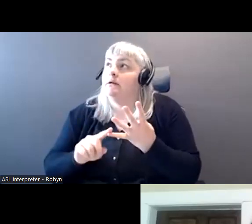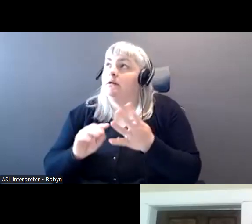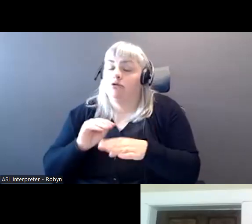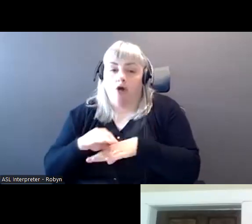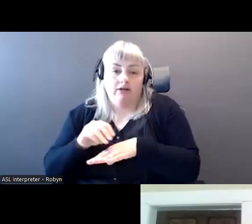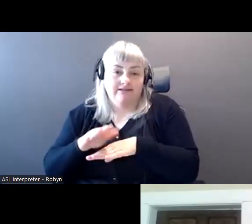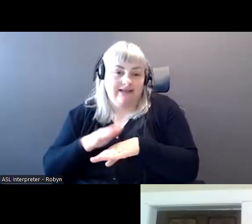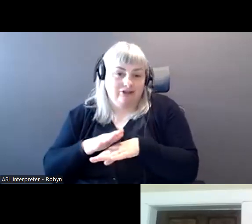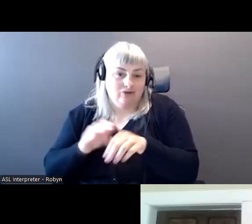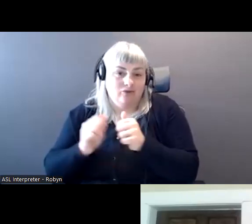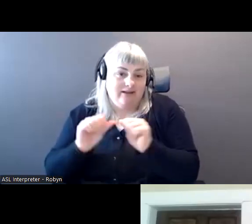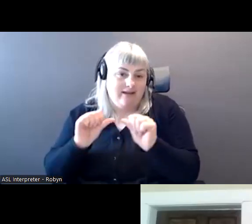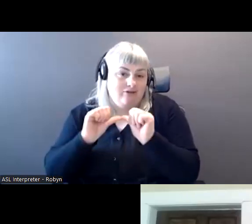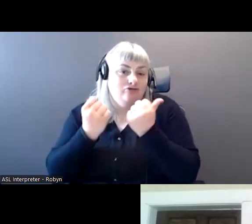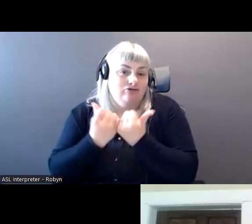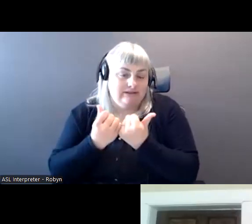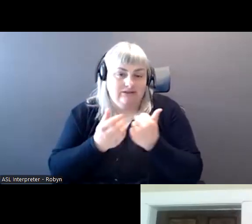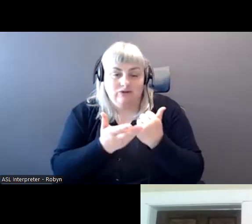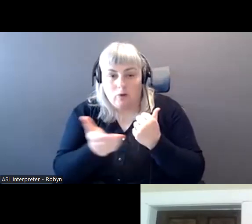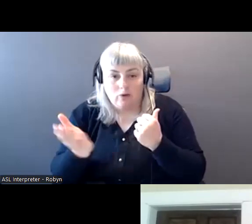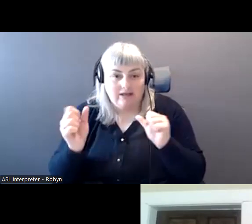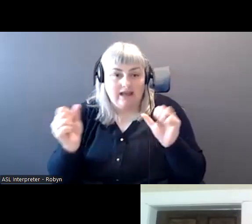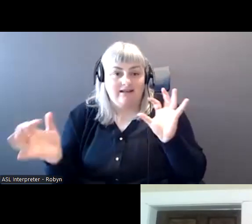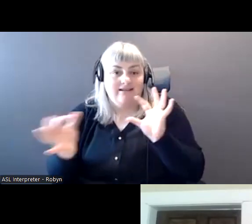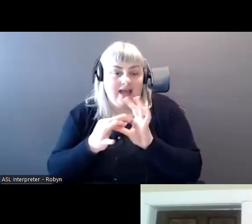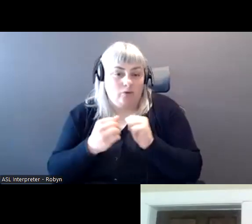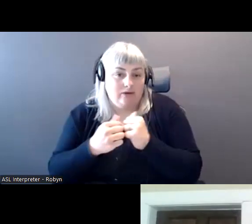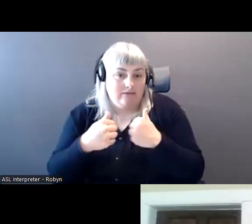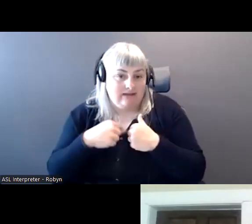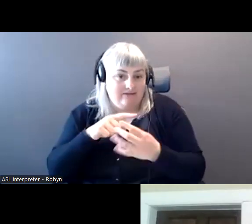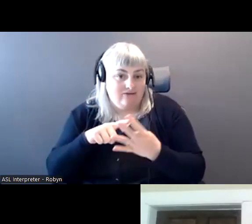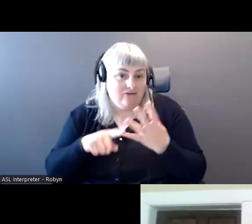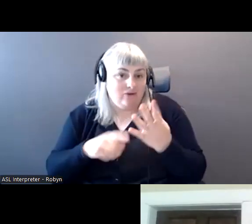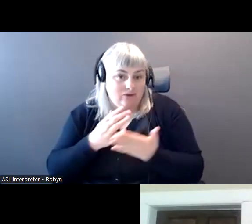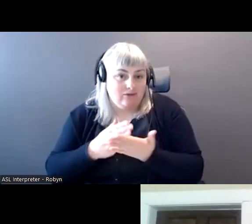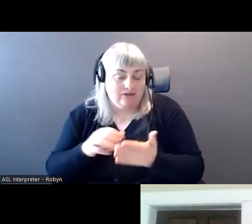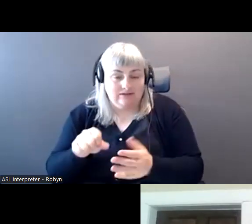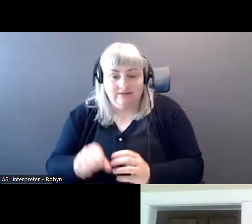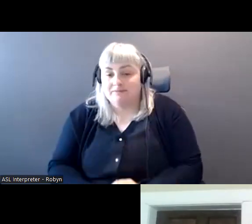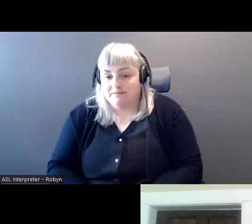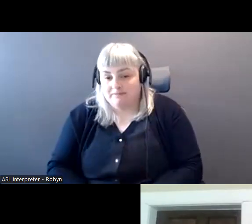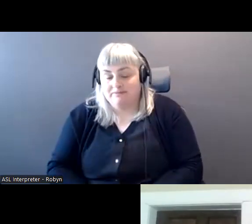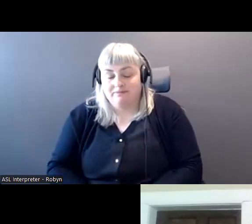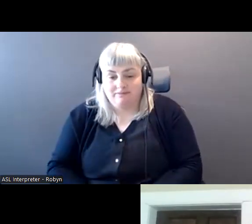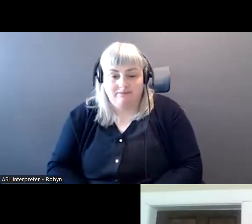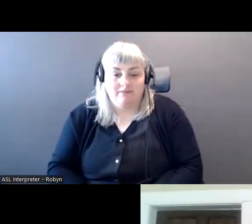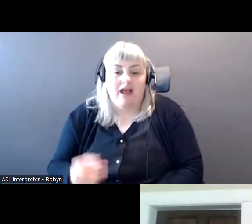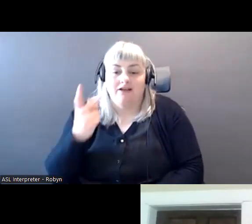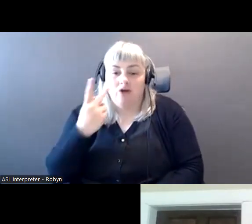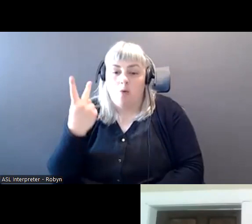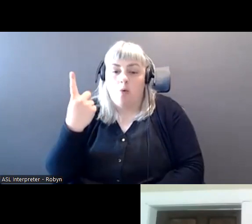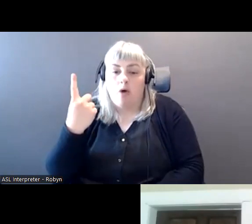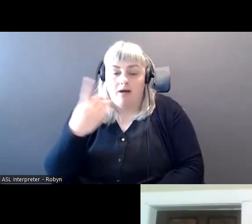consultation with agencies. So you're welcome to connect with me on those. One, Yeah. wonderful. And I saw my colleague Ryan